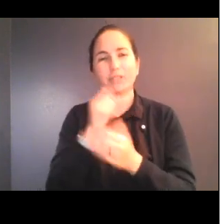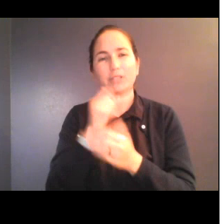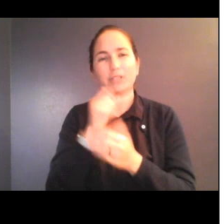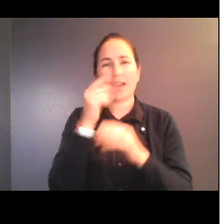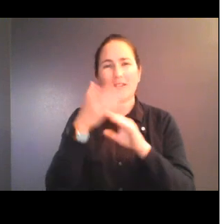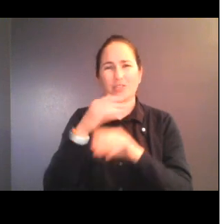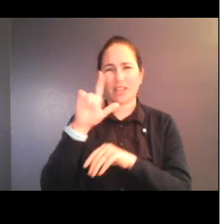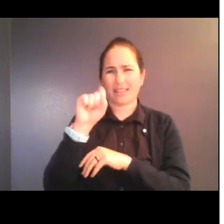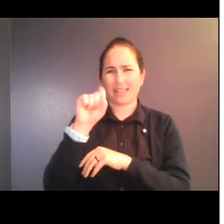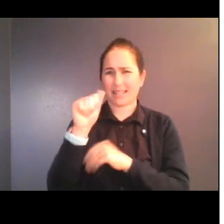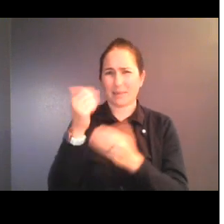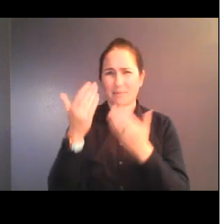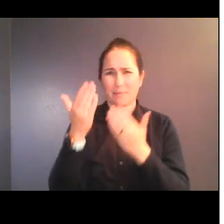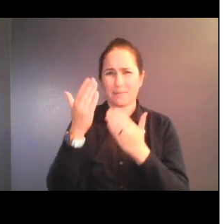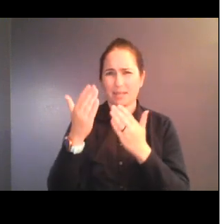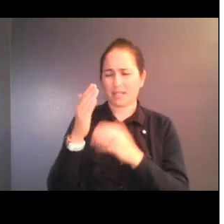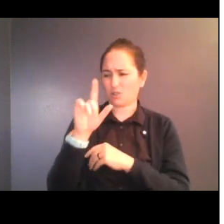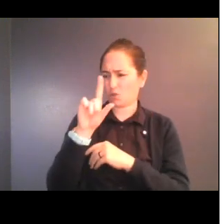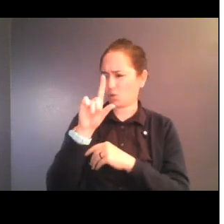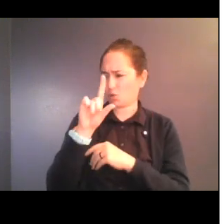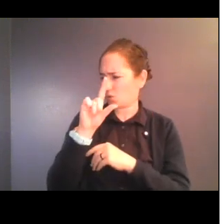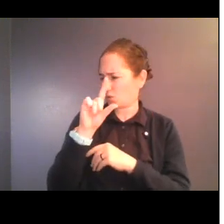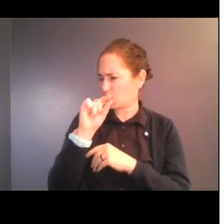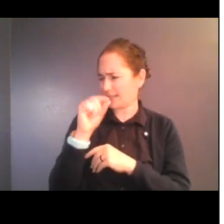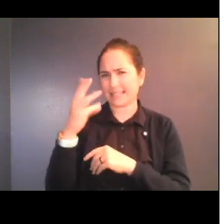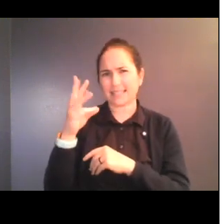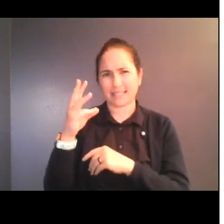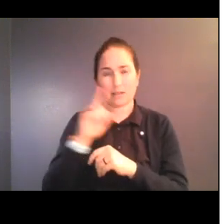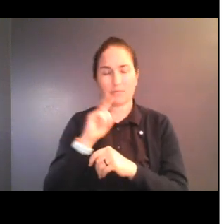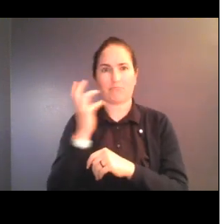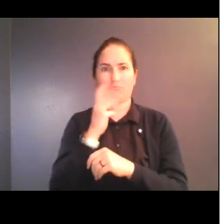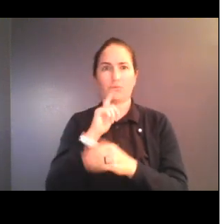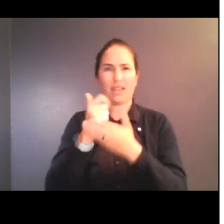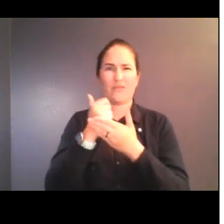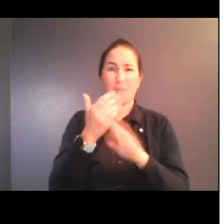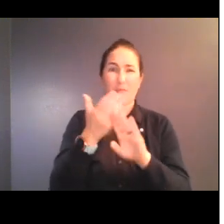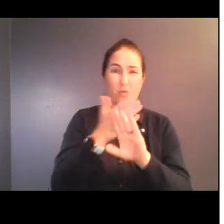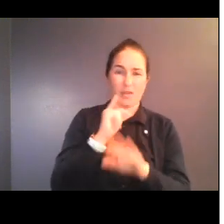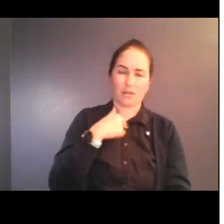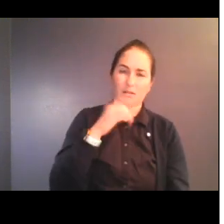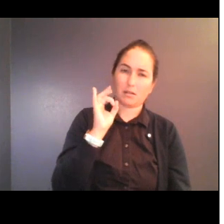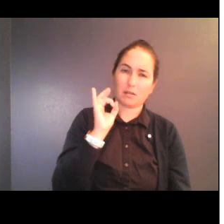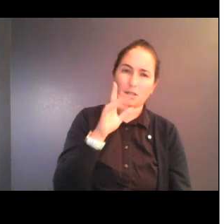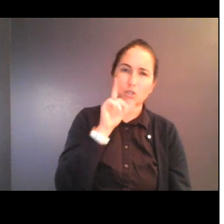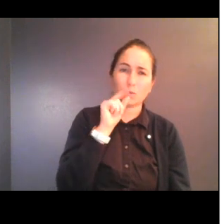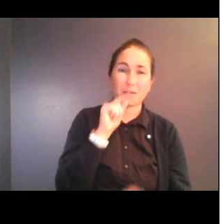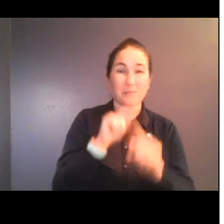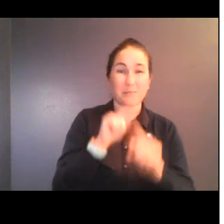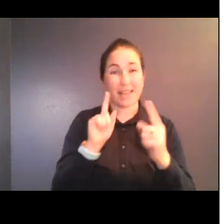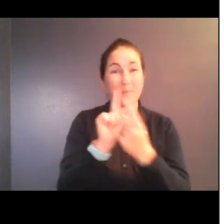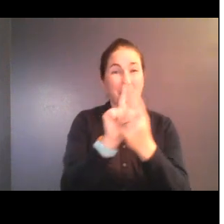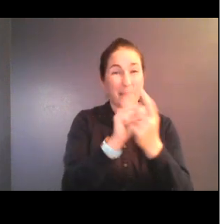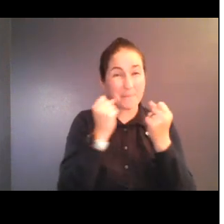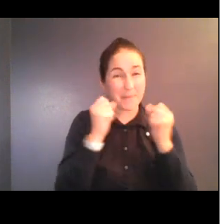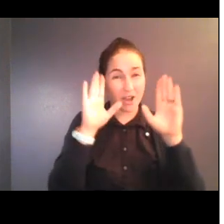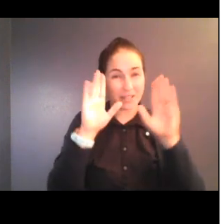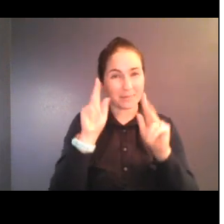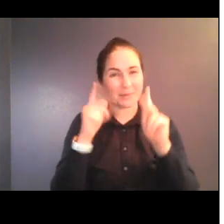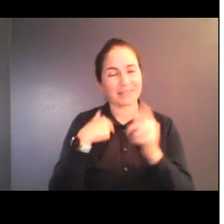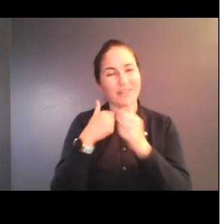like 2016 or something because I was like, this is so helpful. I hated Twitter before then, but I got to meet so many awesome people because I was following the